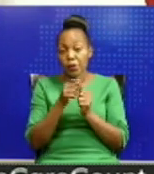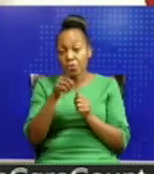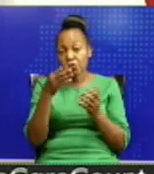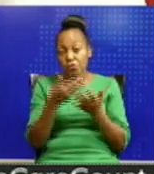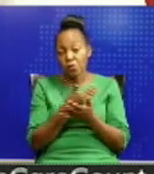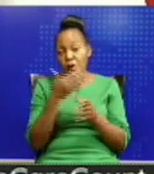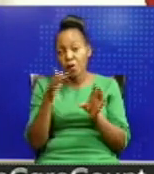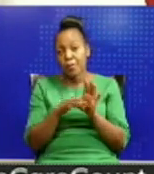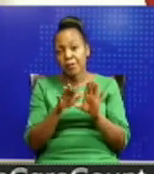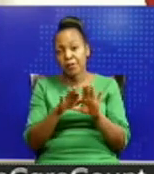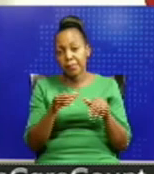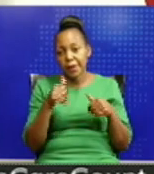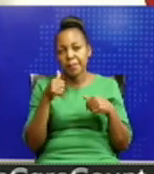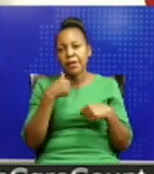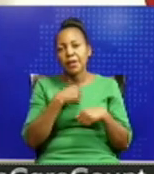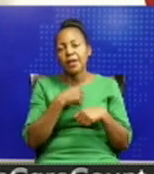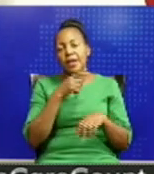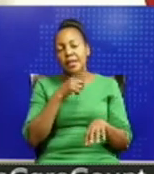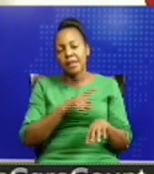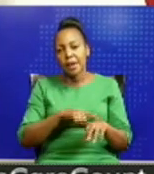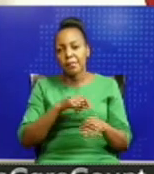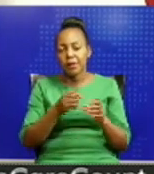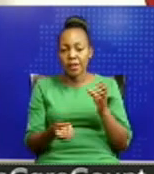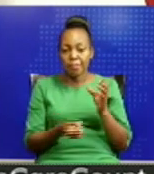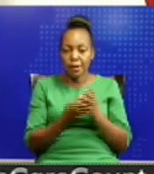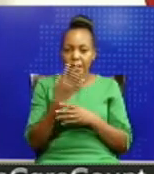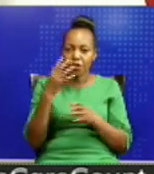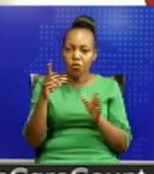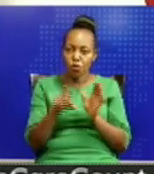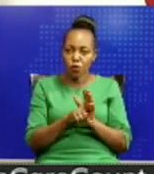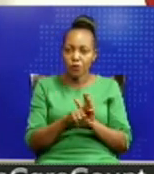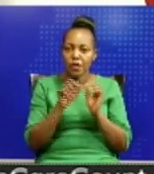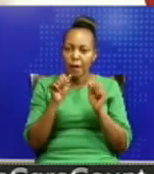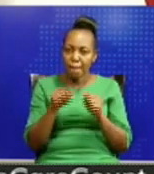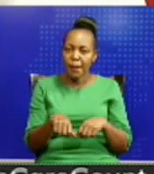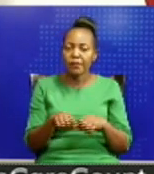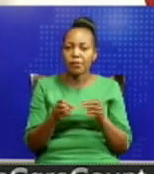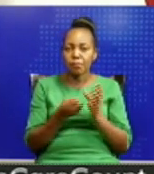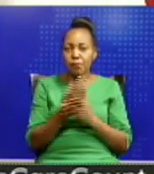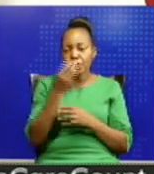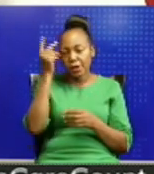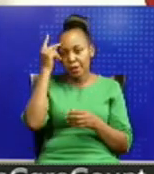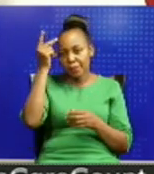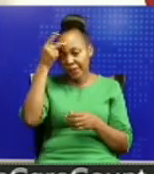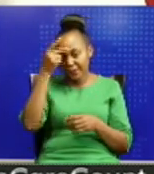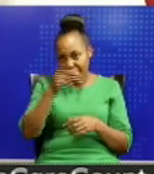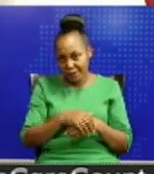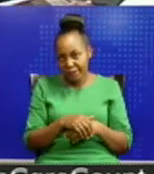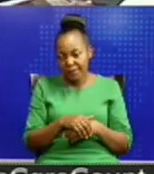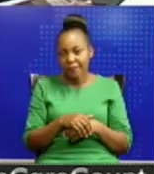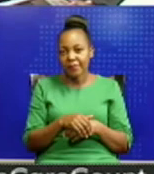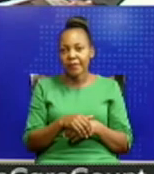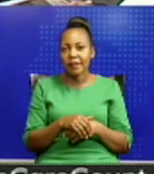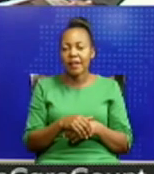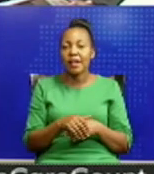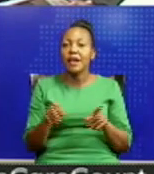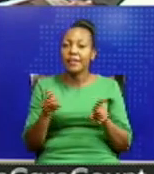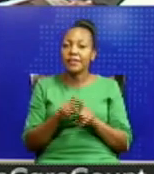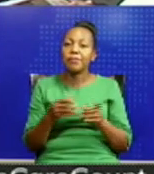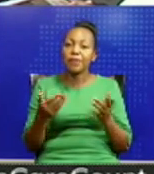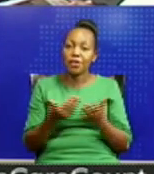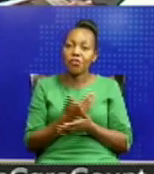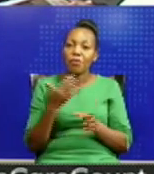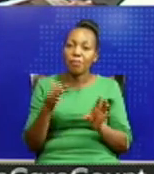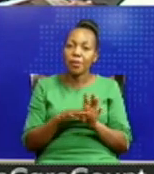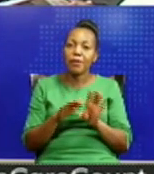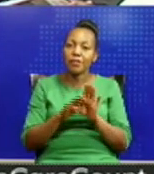ensure that as they legislate, they also recognize and make sure that... Well, Wilson, the same new MPs come